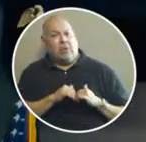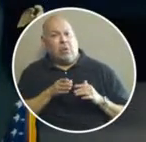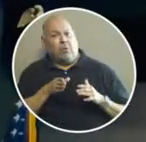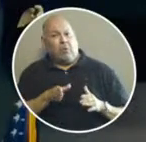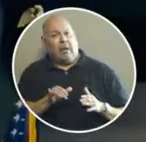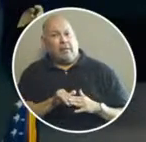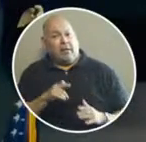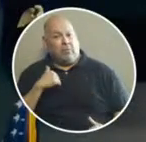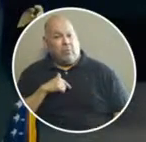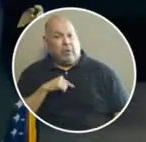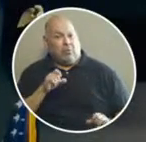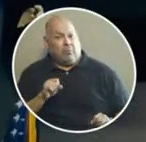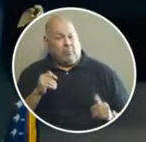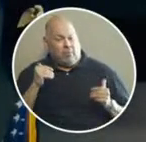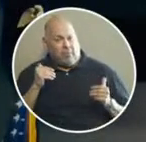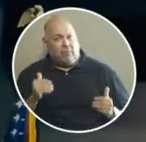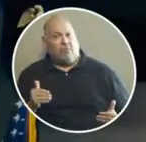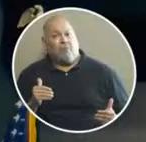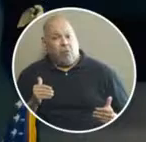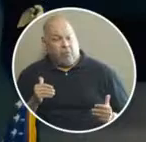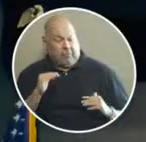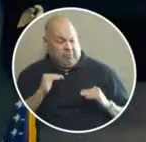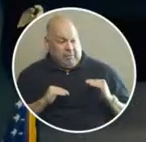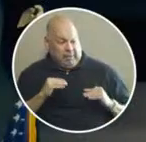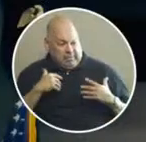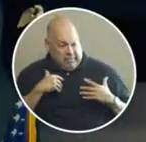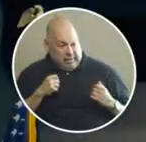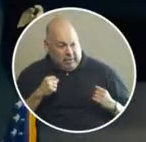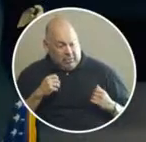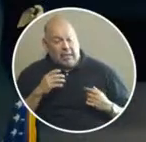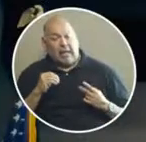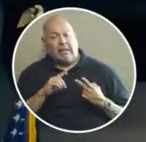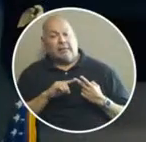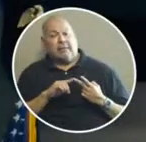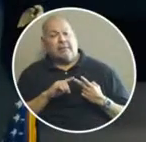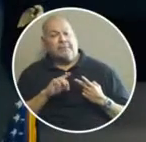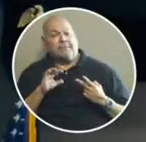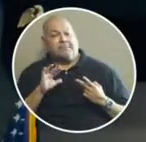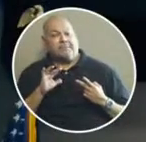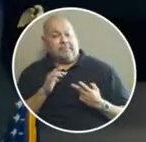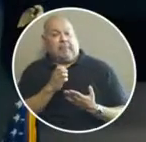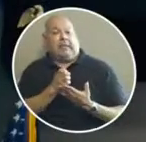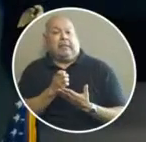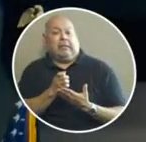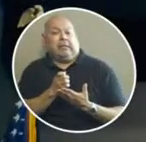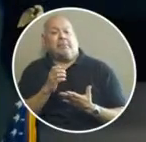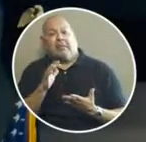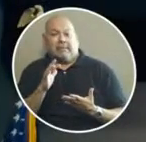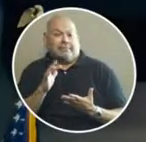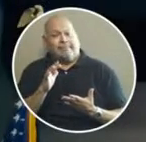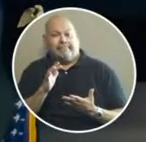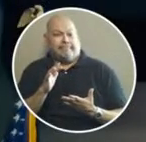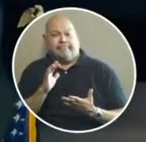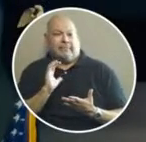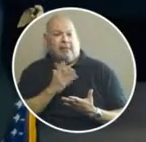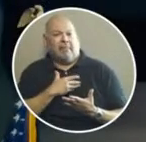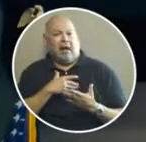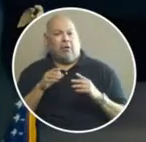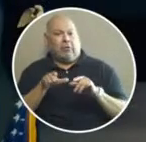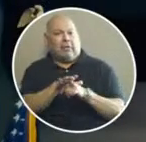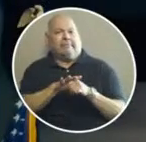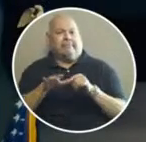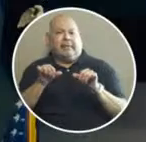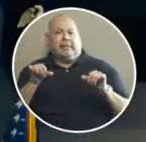we will be moving forward, balancing health and the economic of the region. Thank you